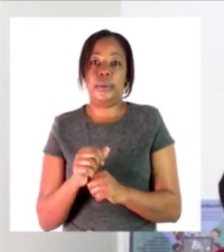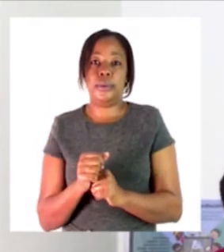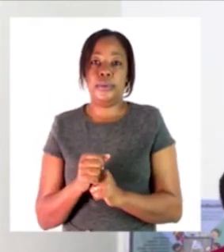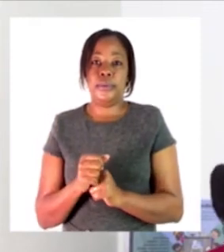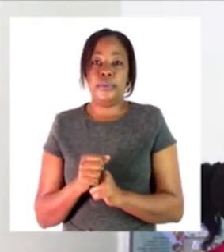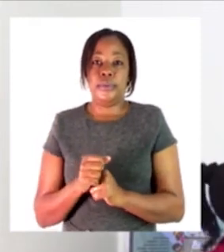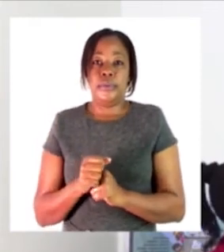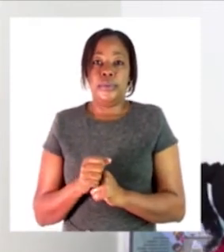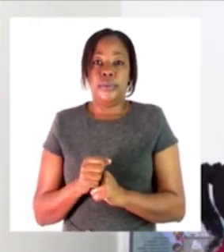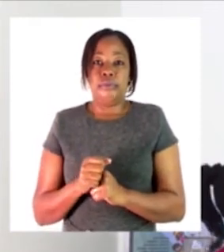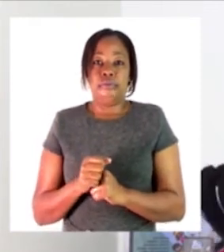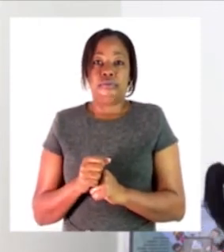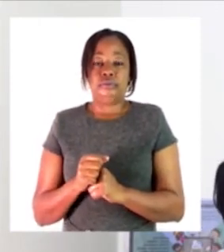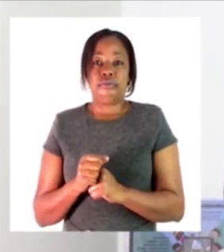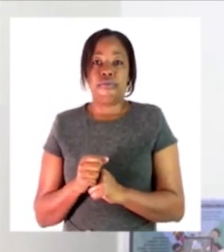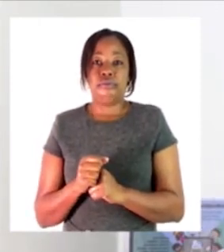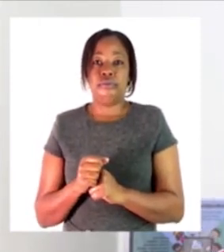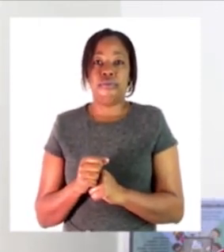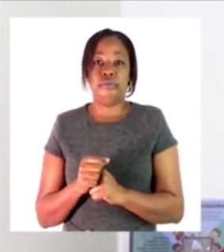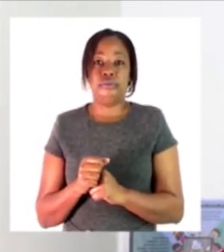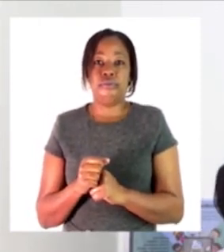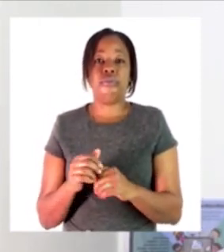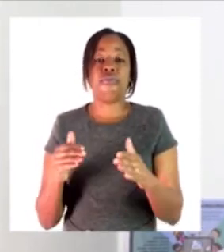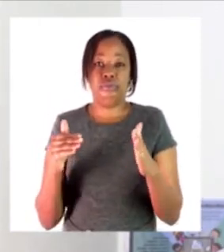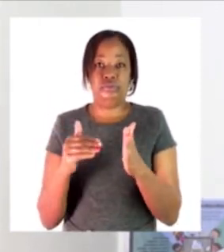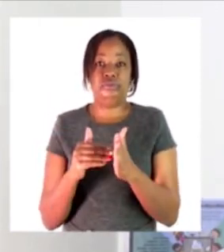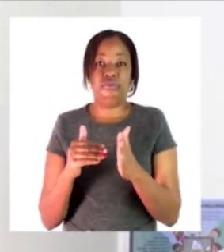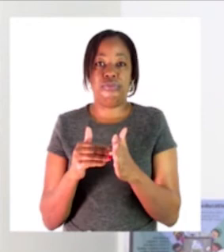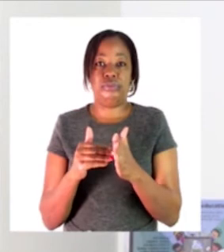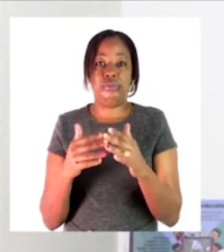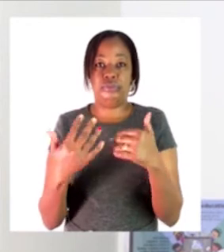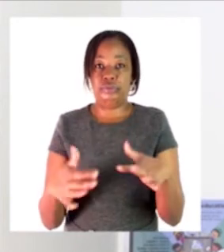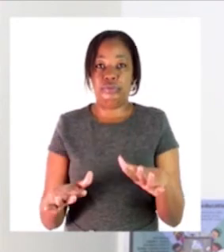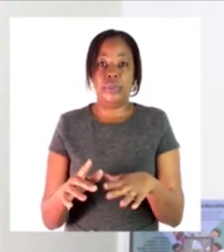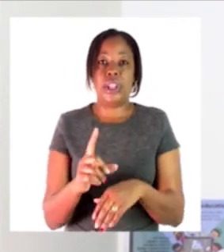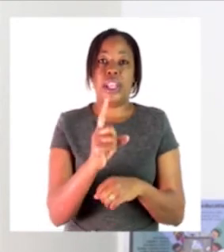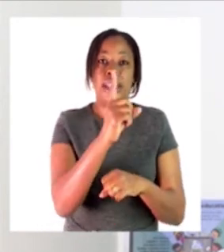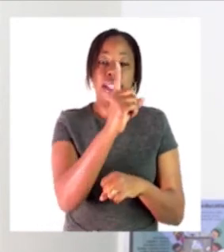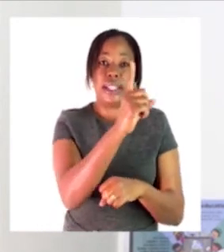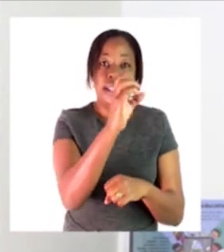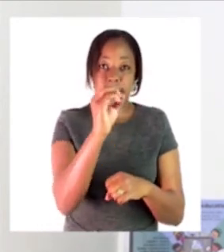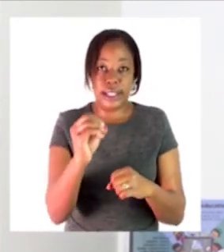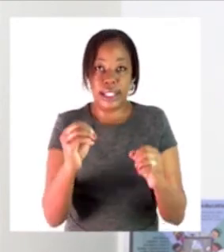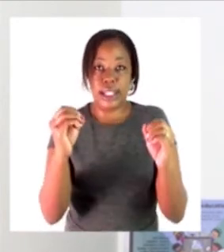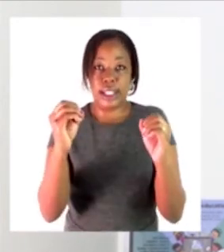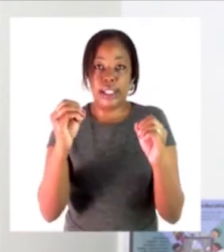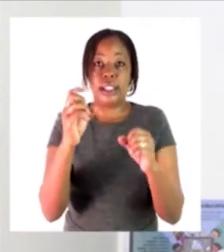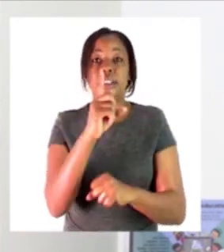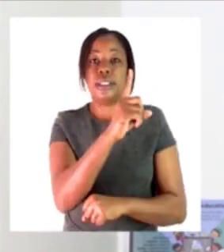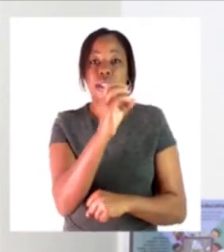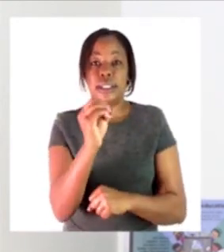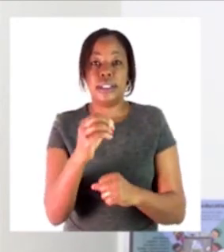can end it here. 10 plus 3 is what? That is 13. Don't forget the